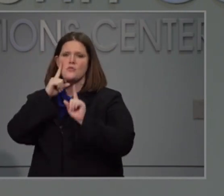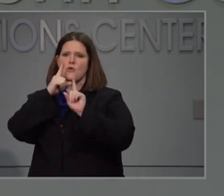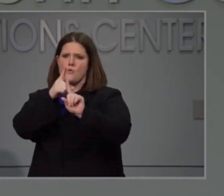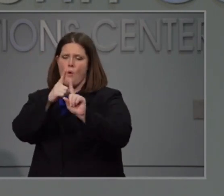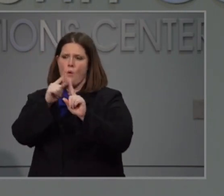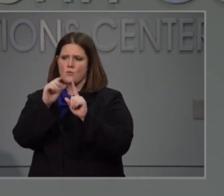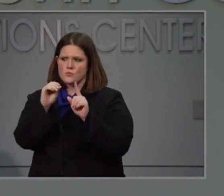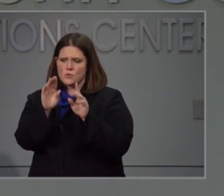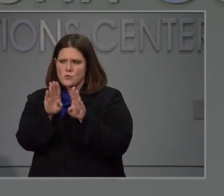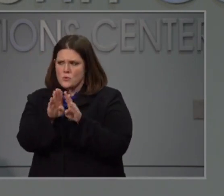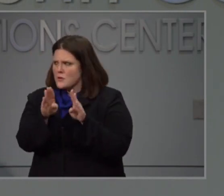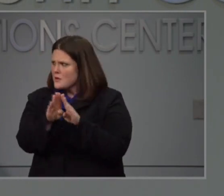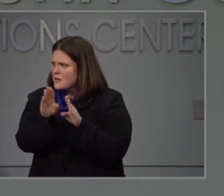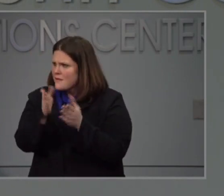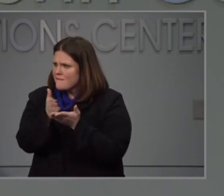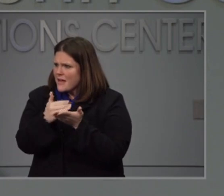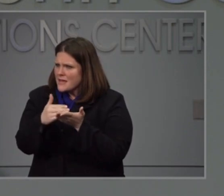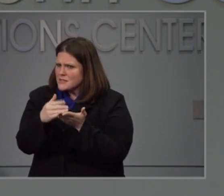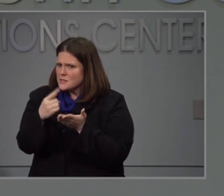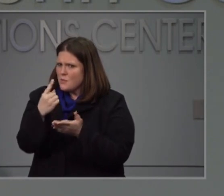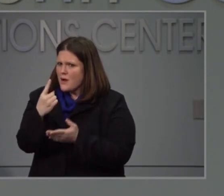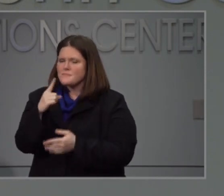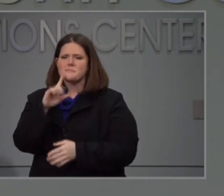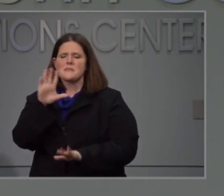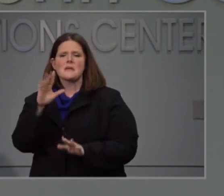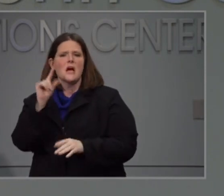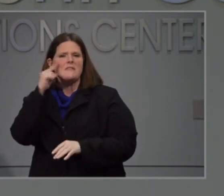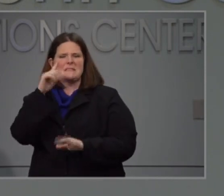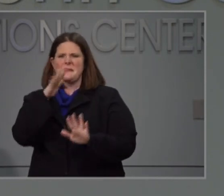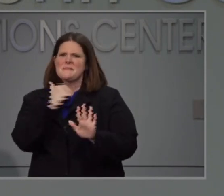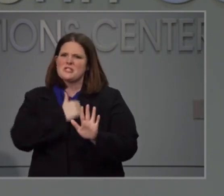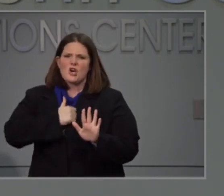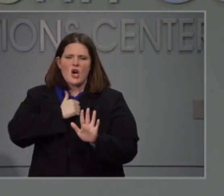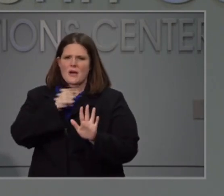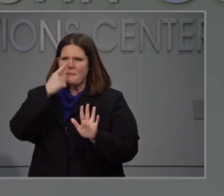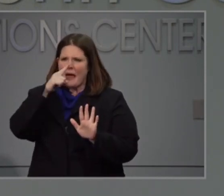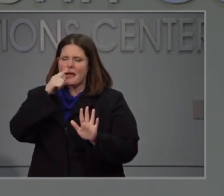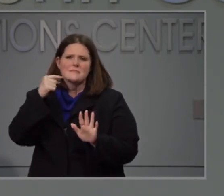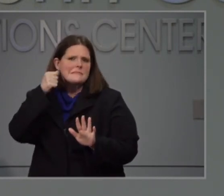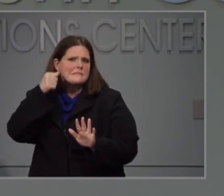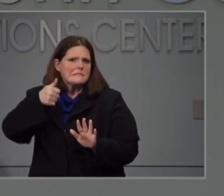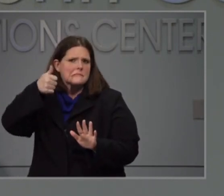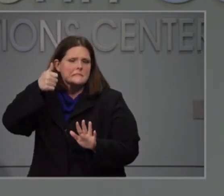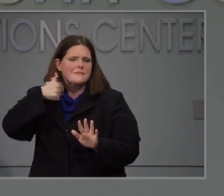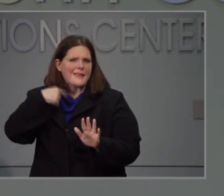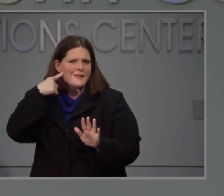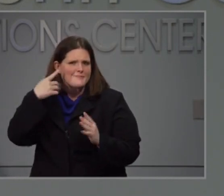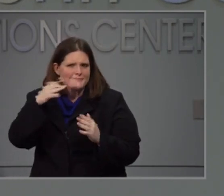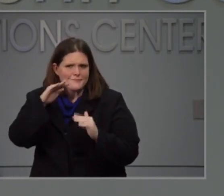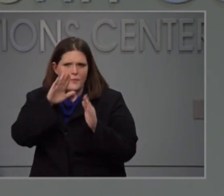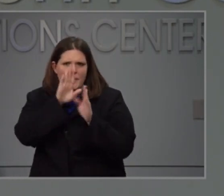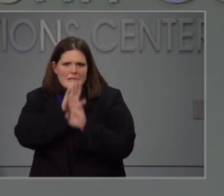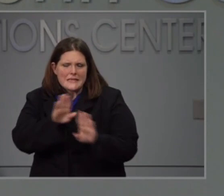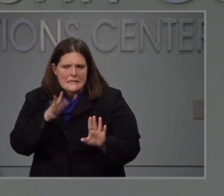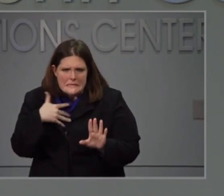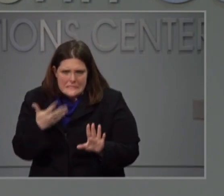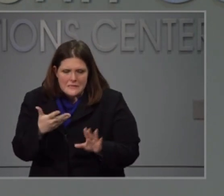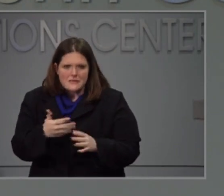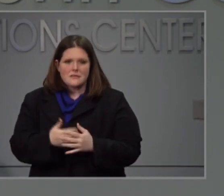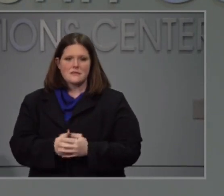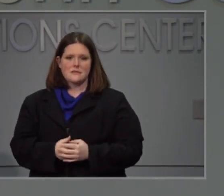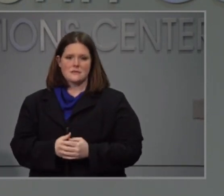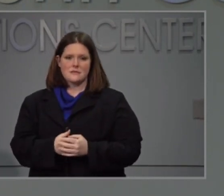what most concerns you? I'm sorry, can you guys turn up that volume because I did not hear that?